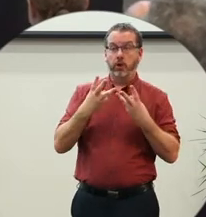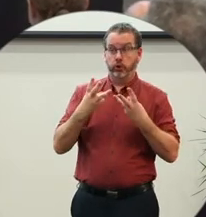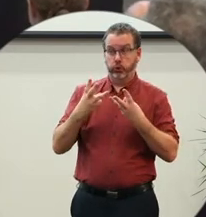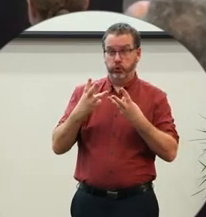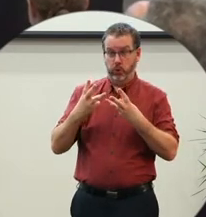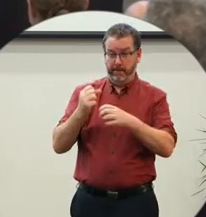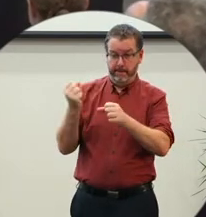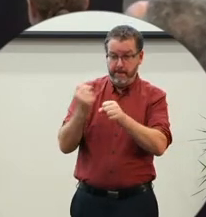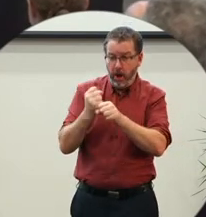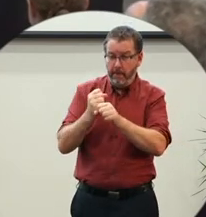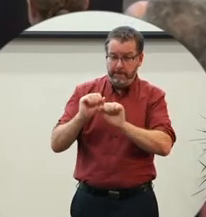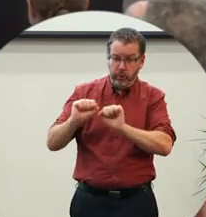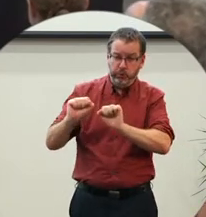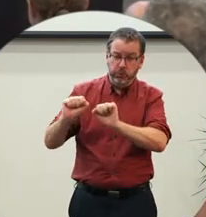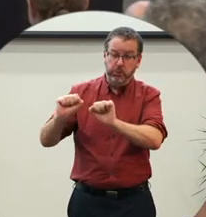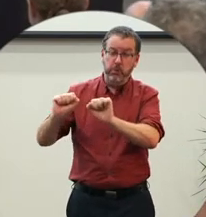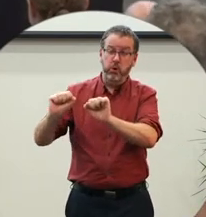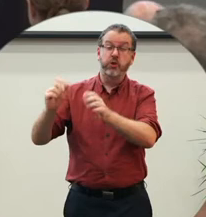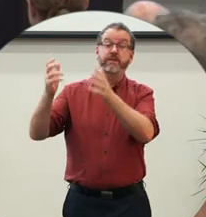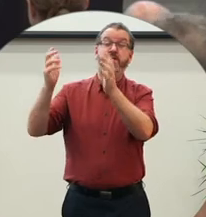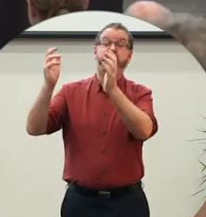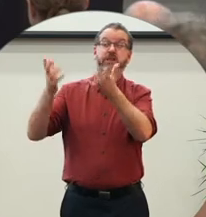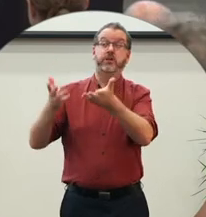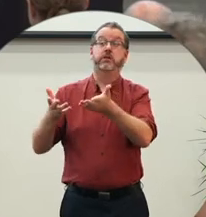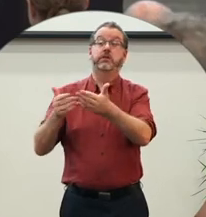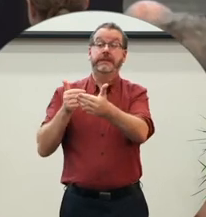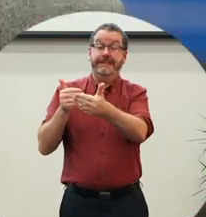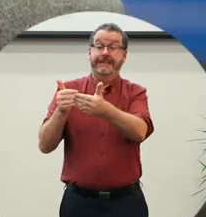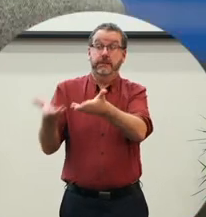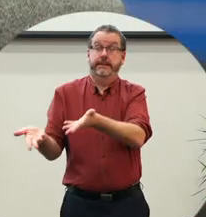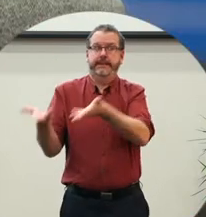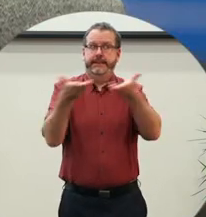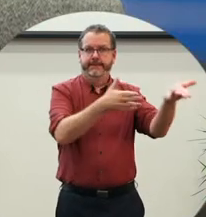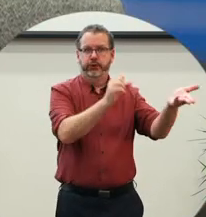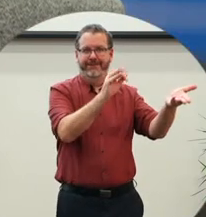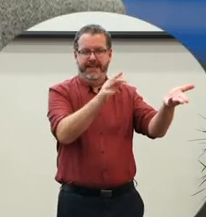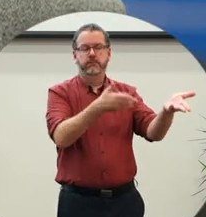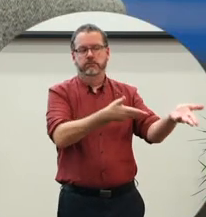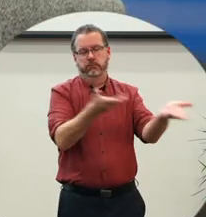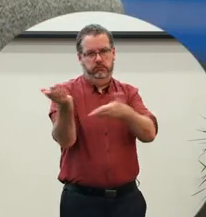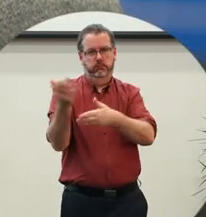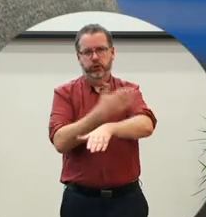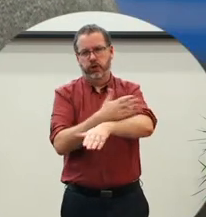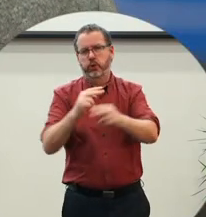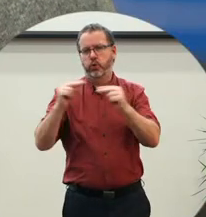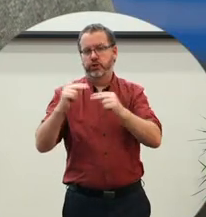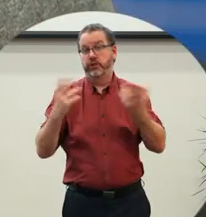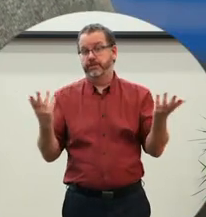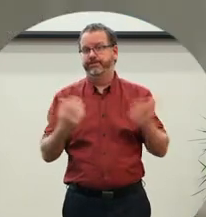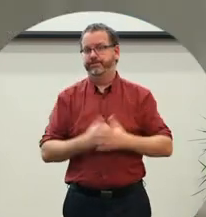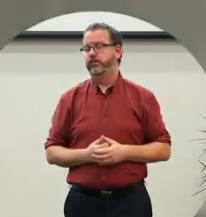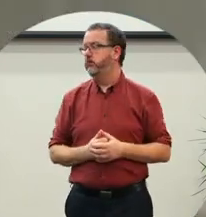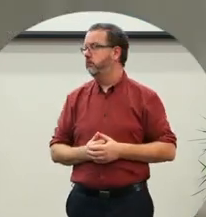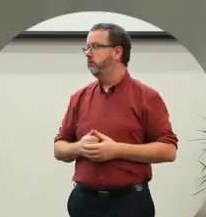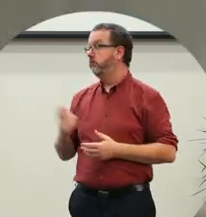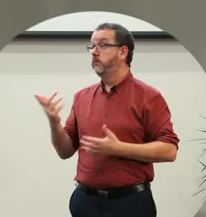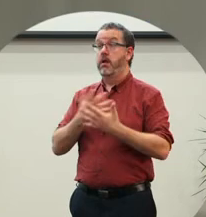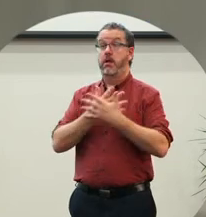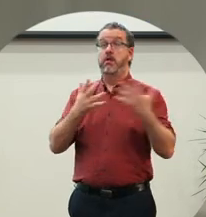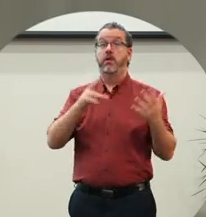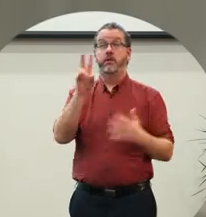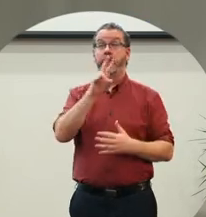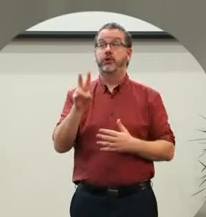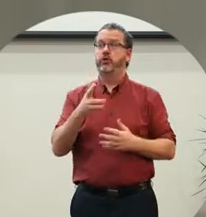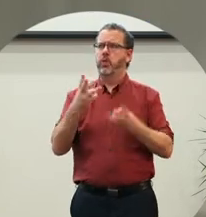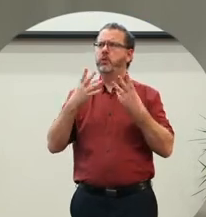over to Sinn Féin to carry on with the negotiations. There's a lot of questions about this. And sure. Let me just